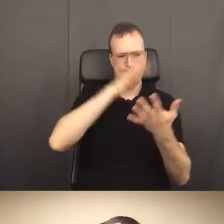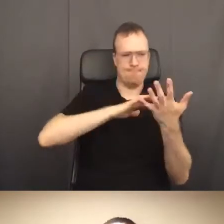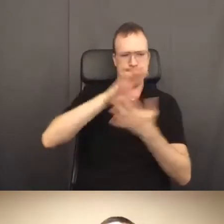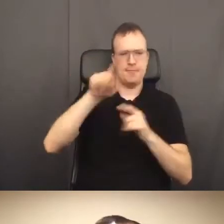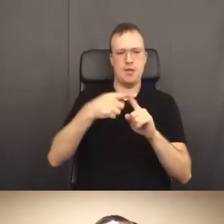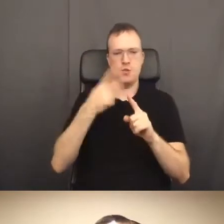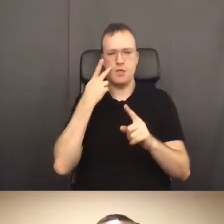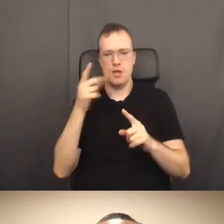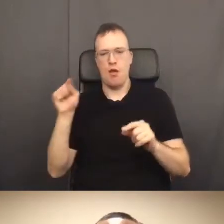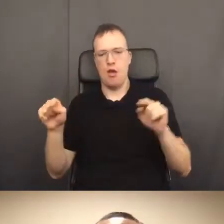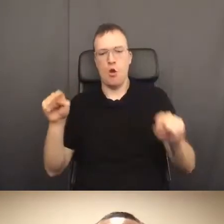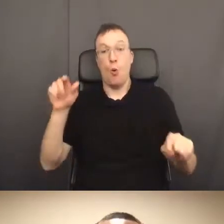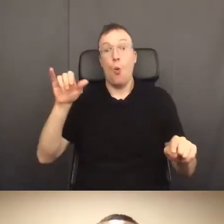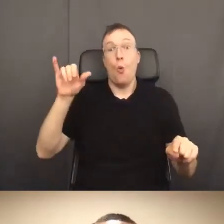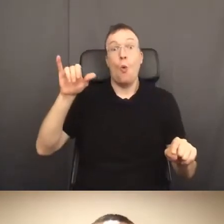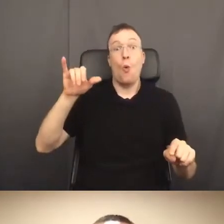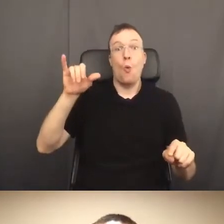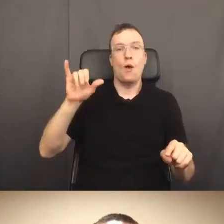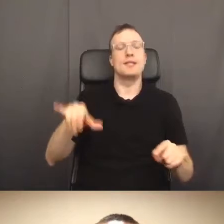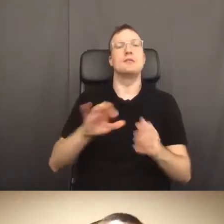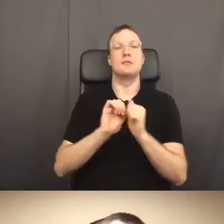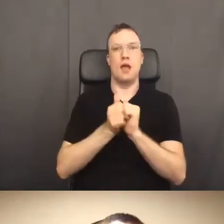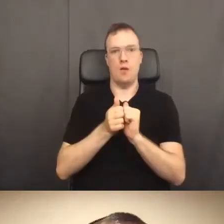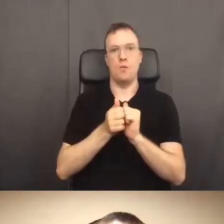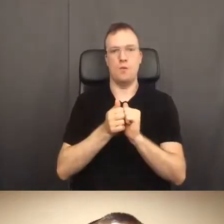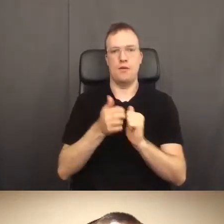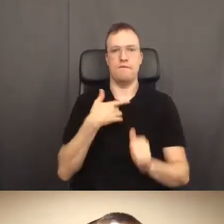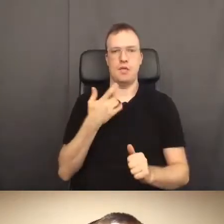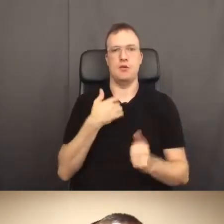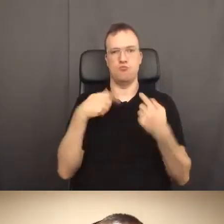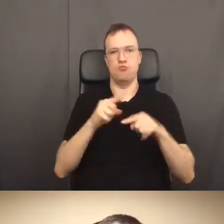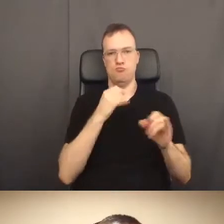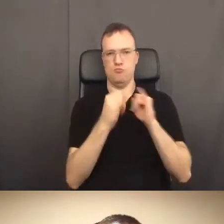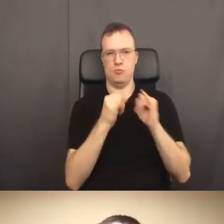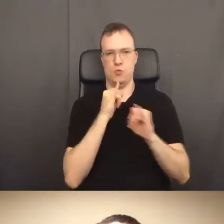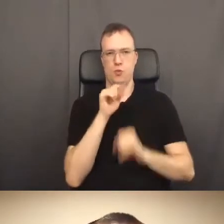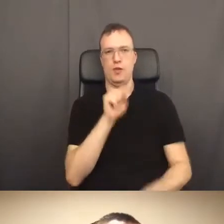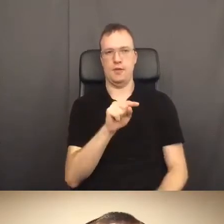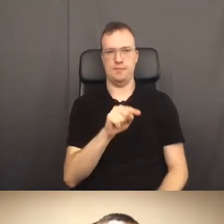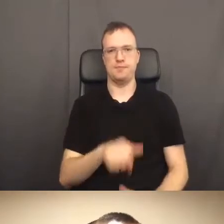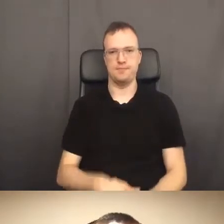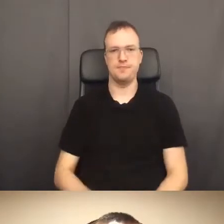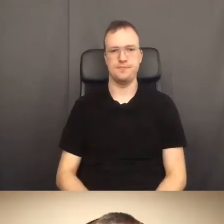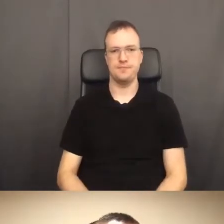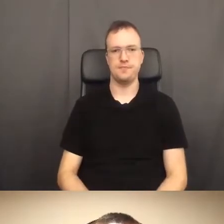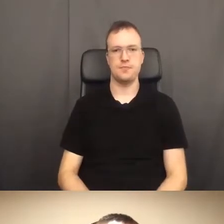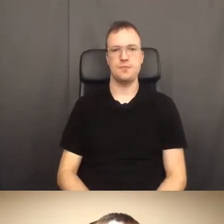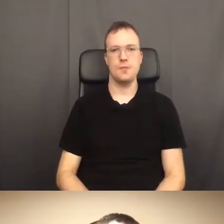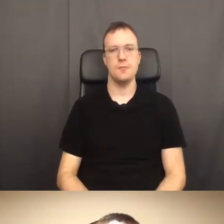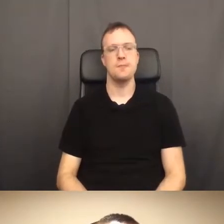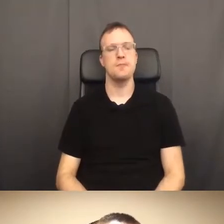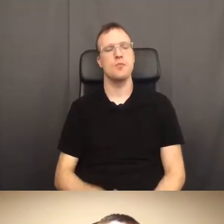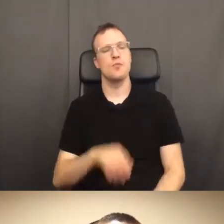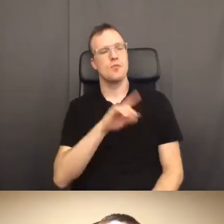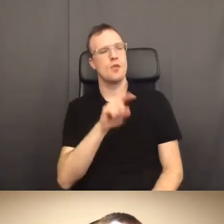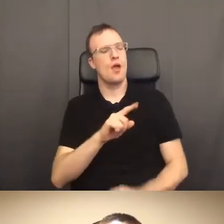and basically this is how I felt while I was making this film. And how